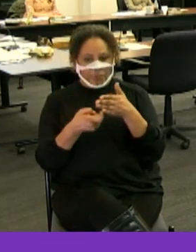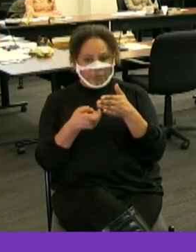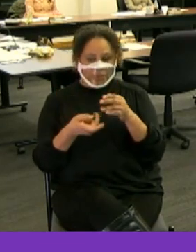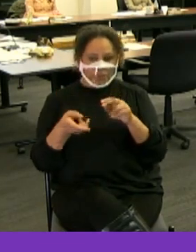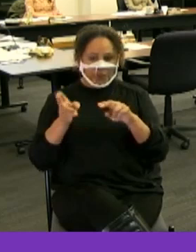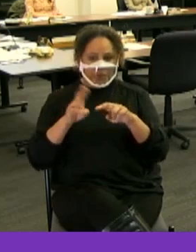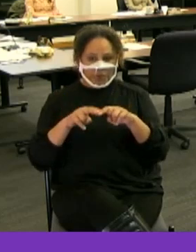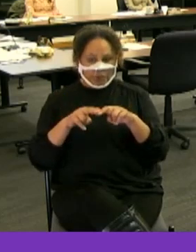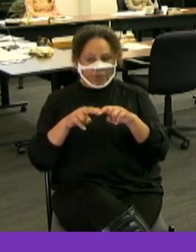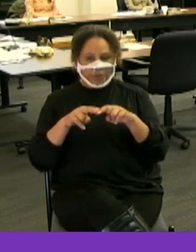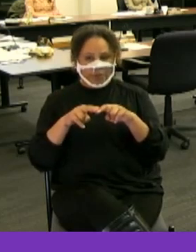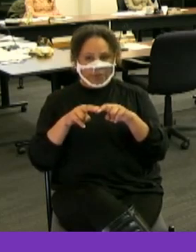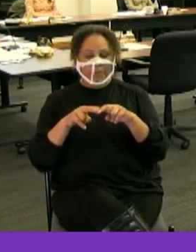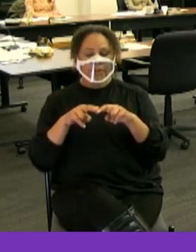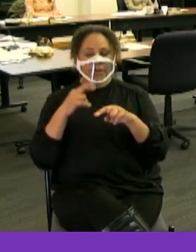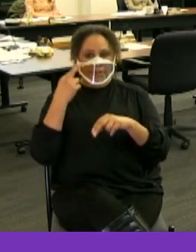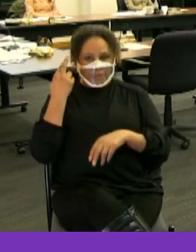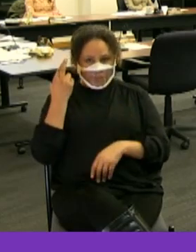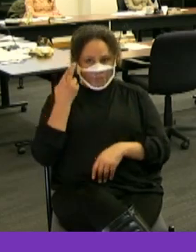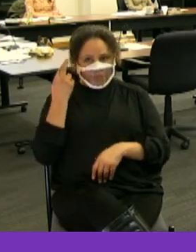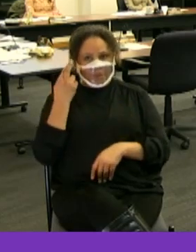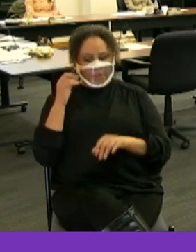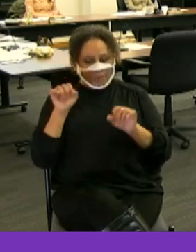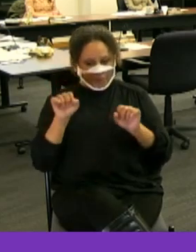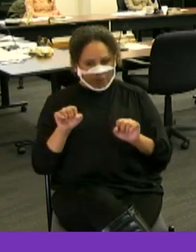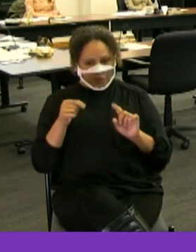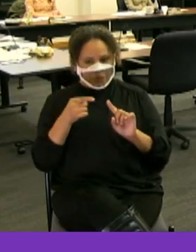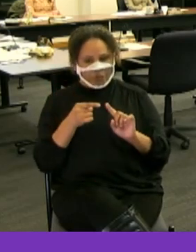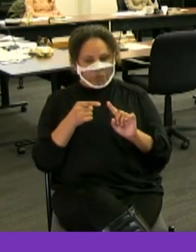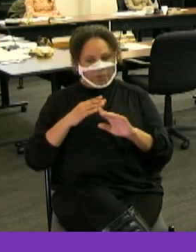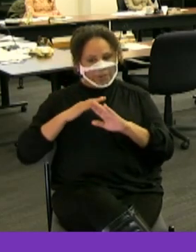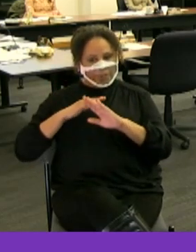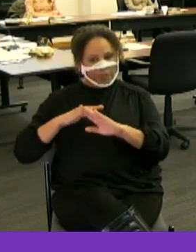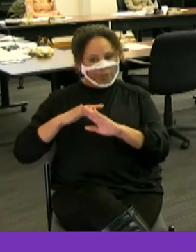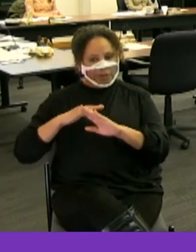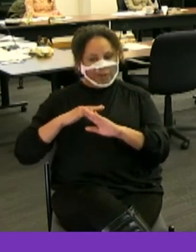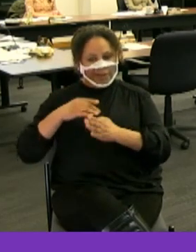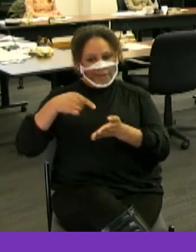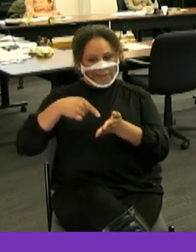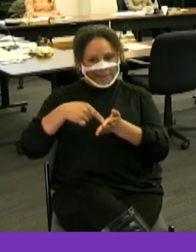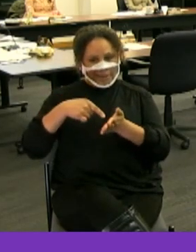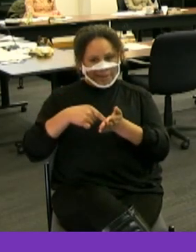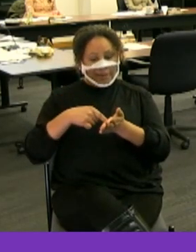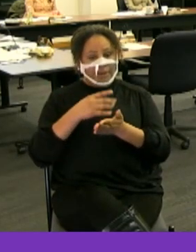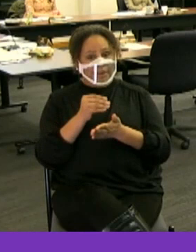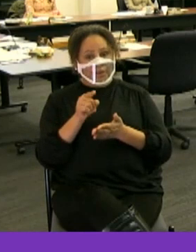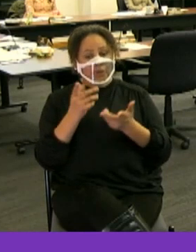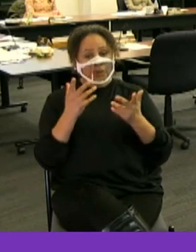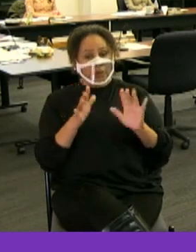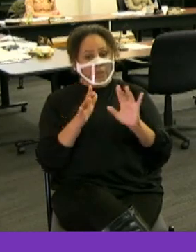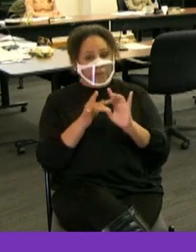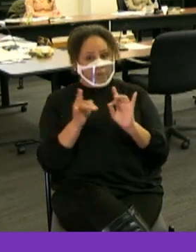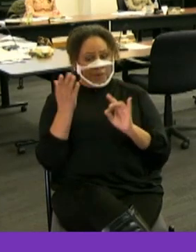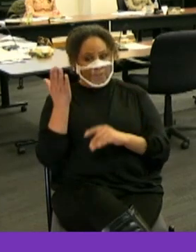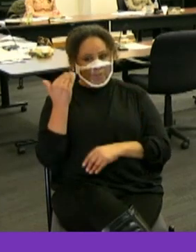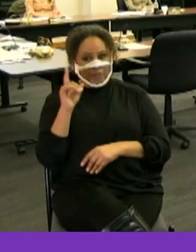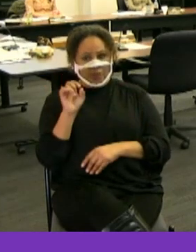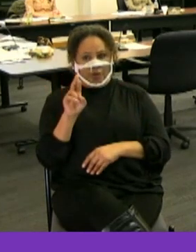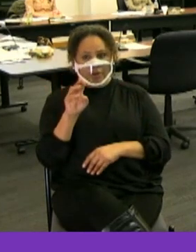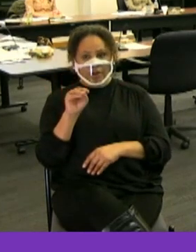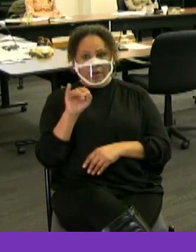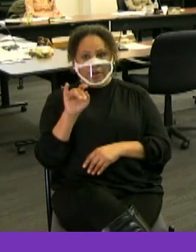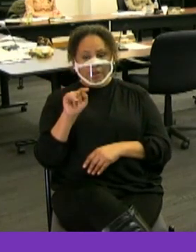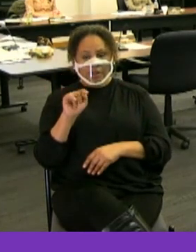increase is reasonable to keep us out of debt. And that, as you have stated already previously, Dr.